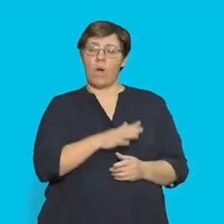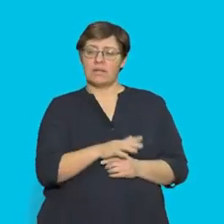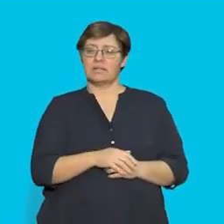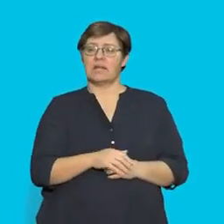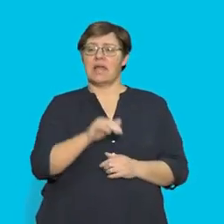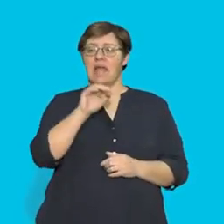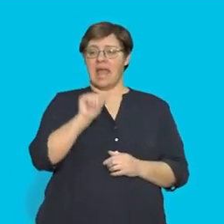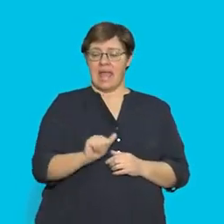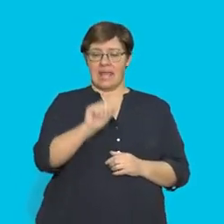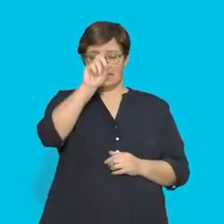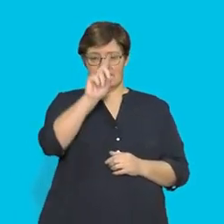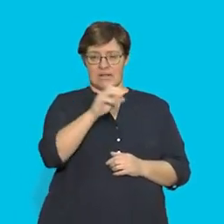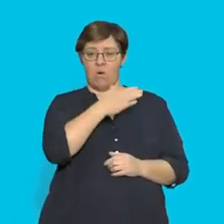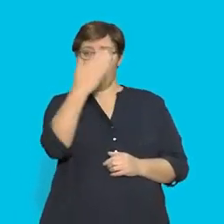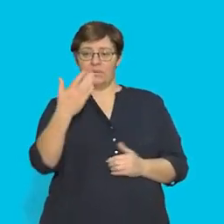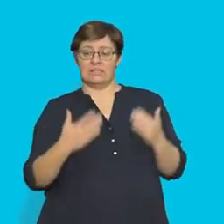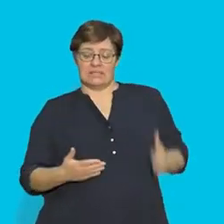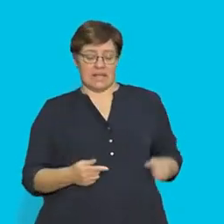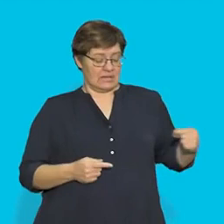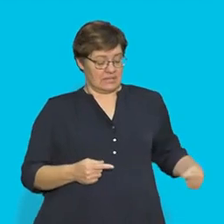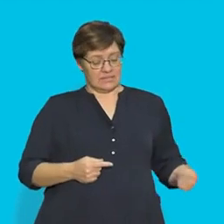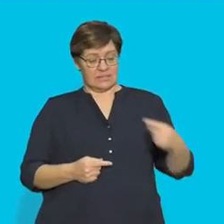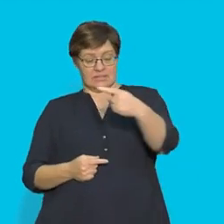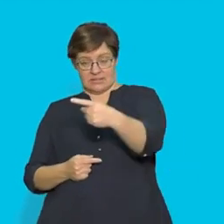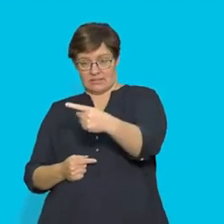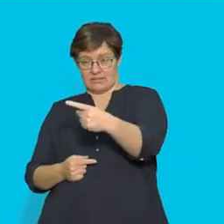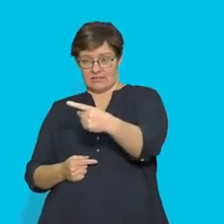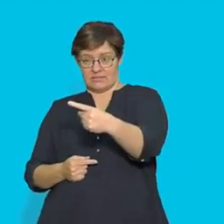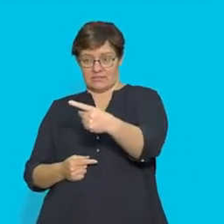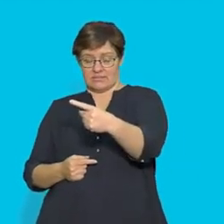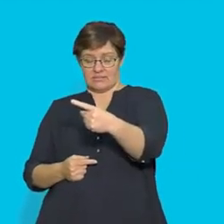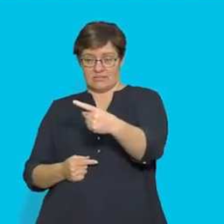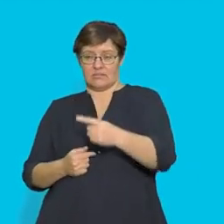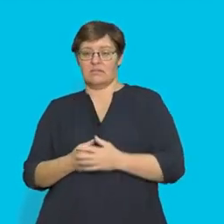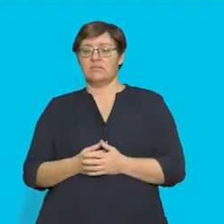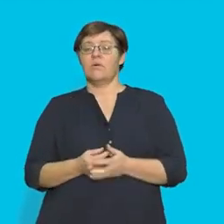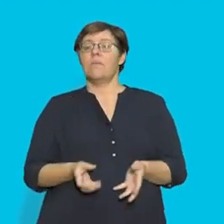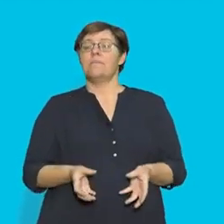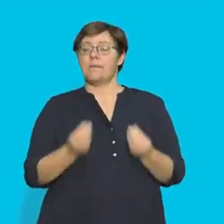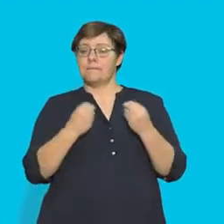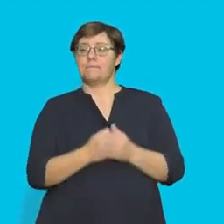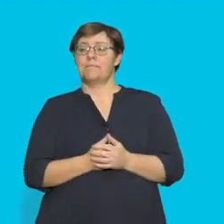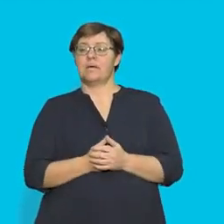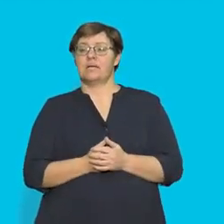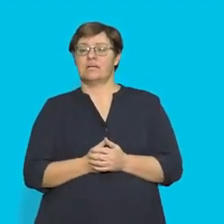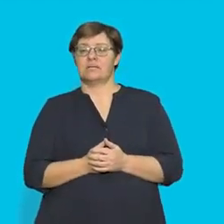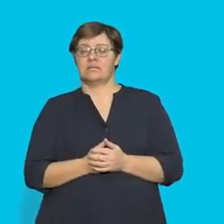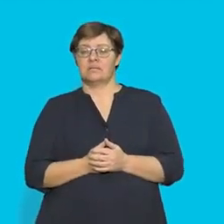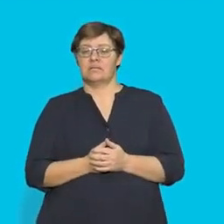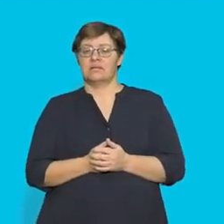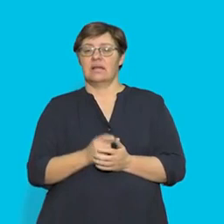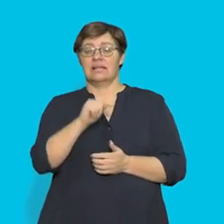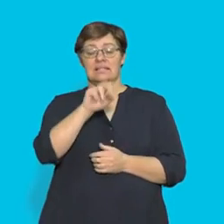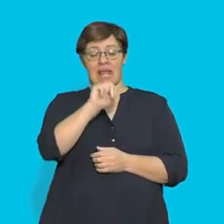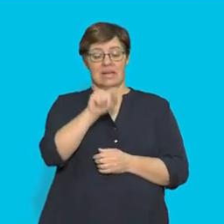want to rewrite AD. So AD is the opposite side, okay, over, we're going to find AB. So